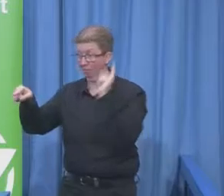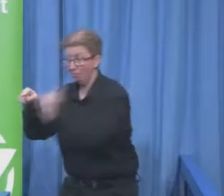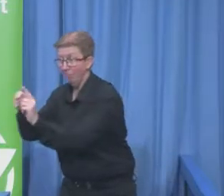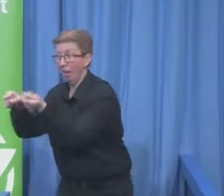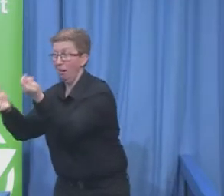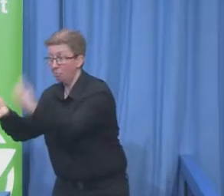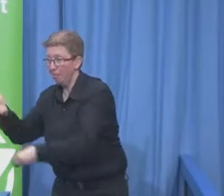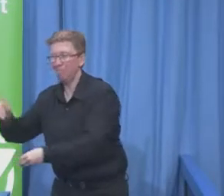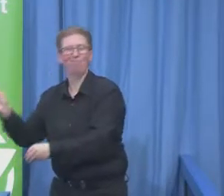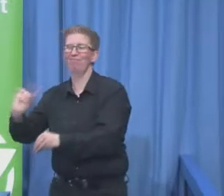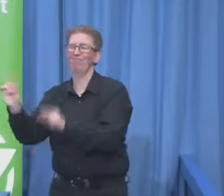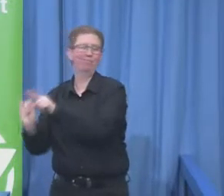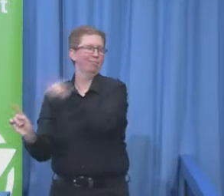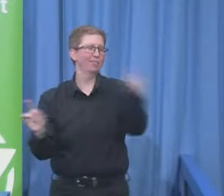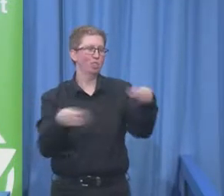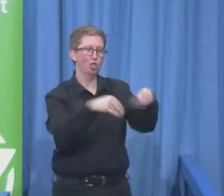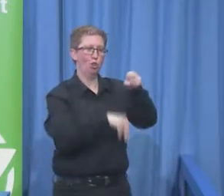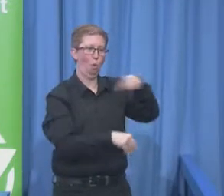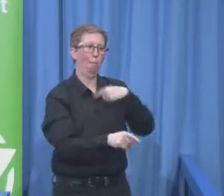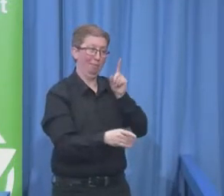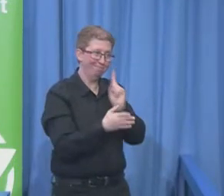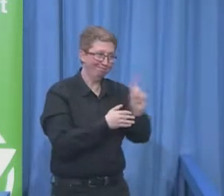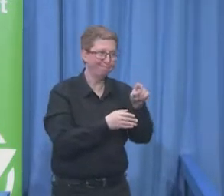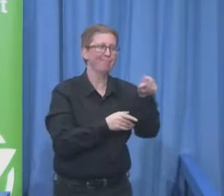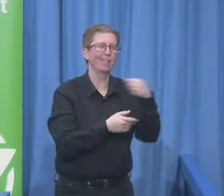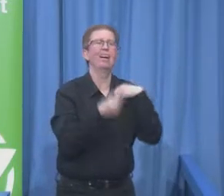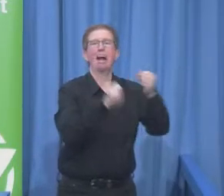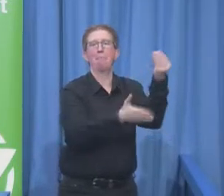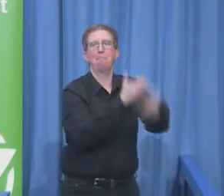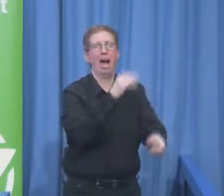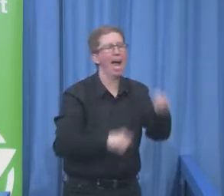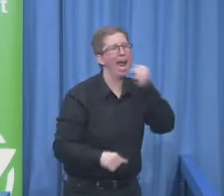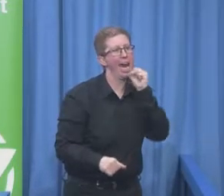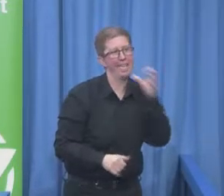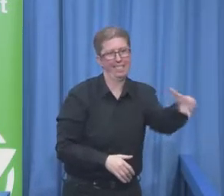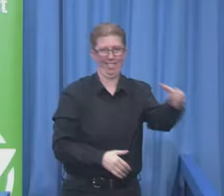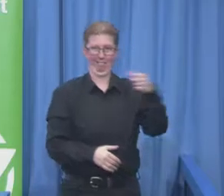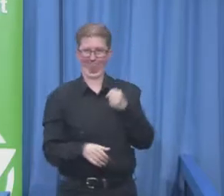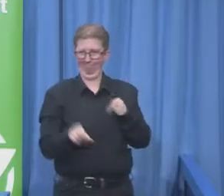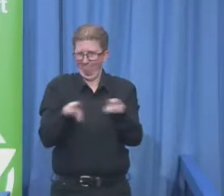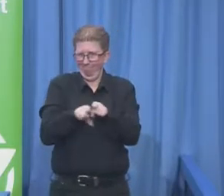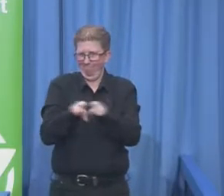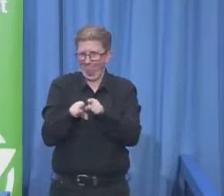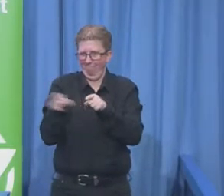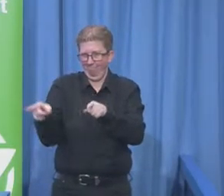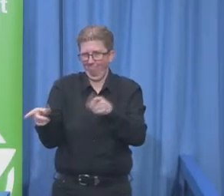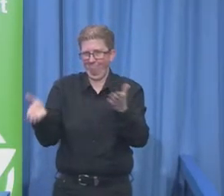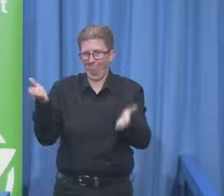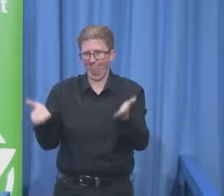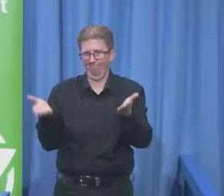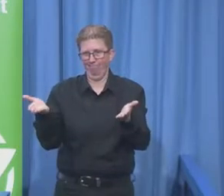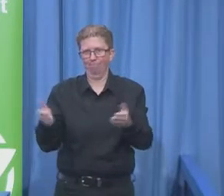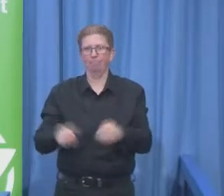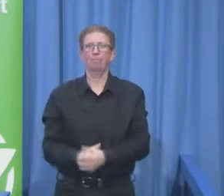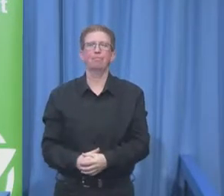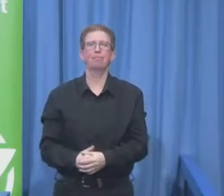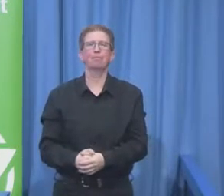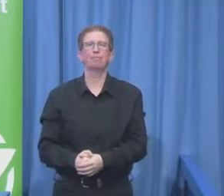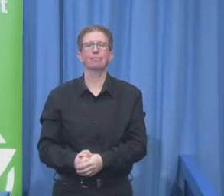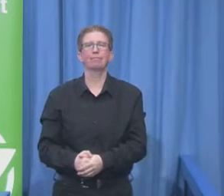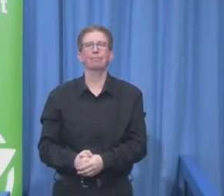TVET as a kind of factory. They produce a good product, a skilled students fit for the market. And there is the